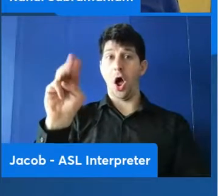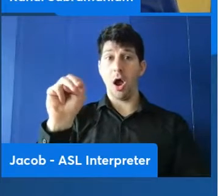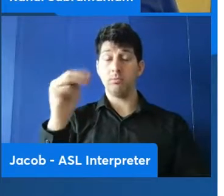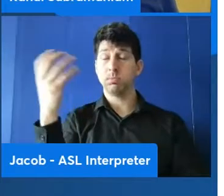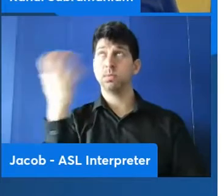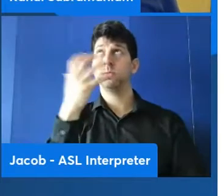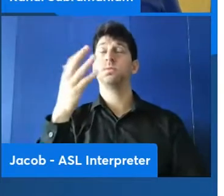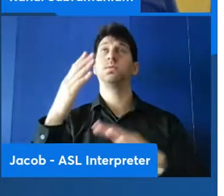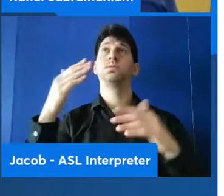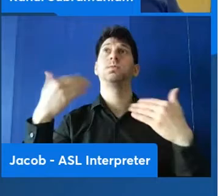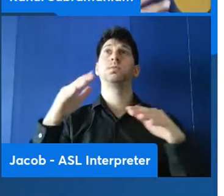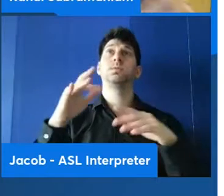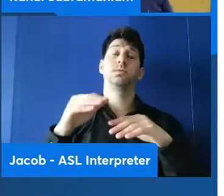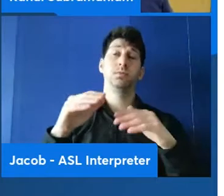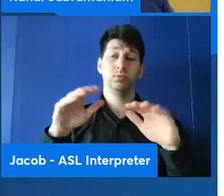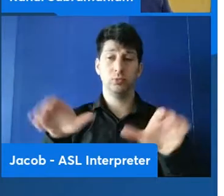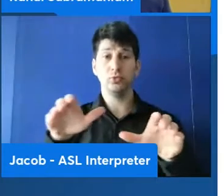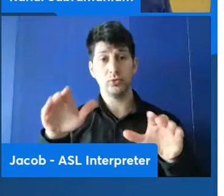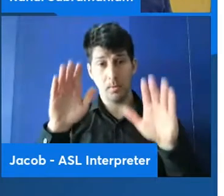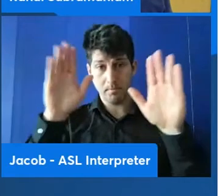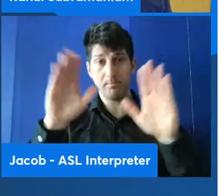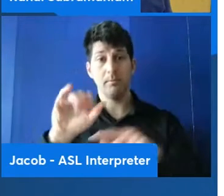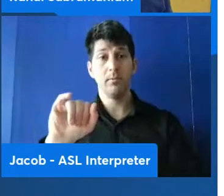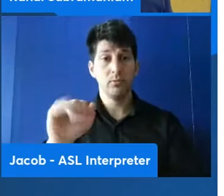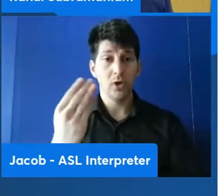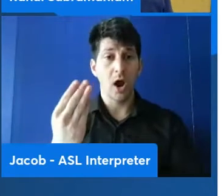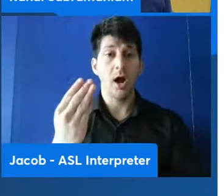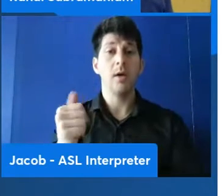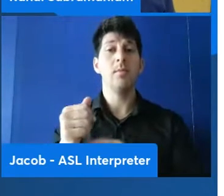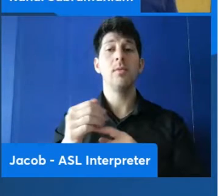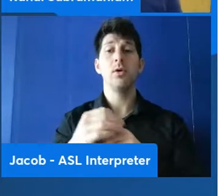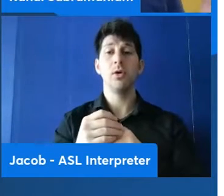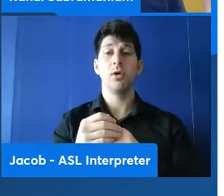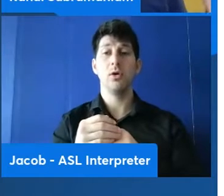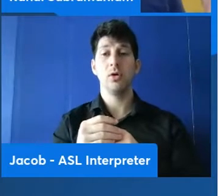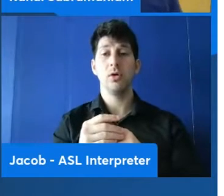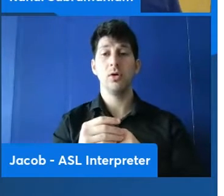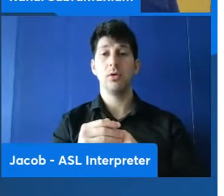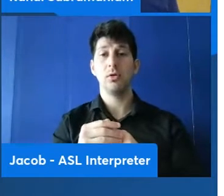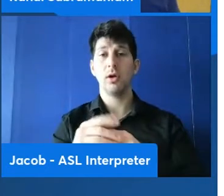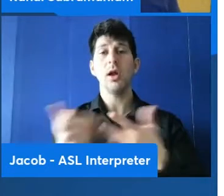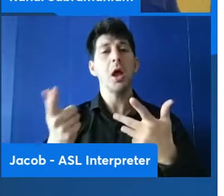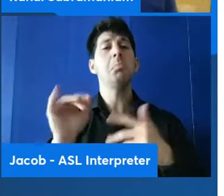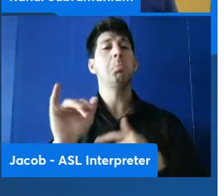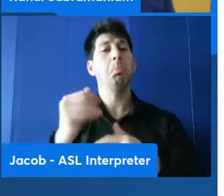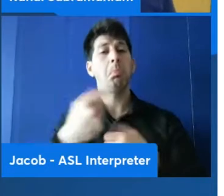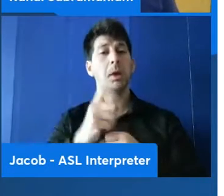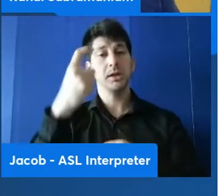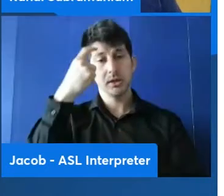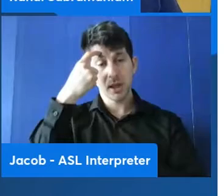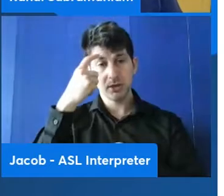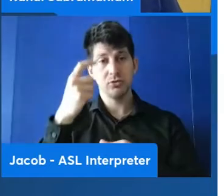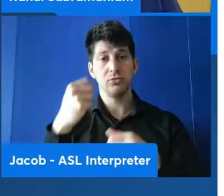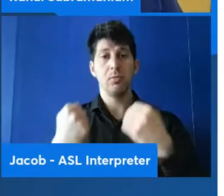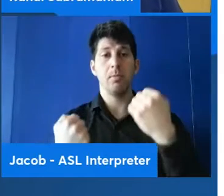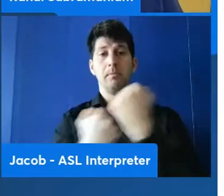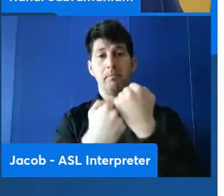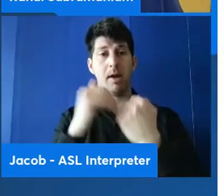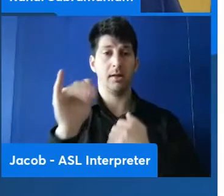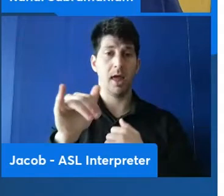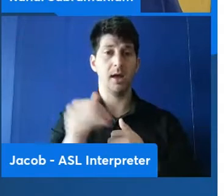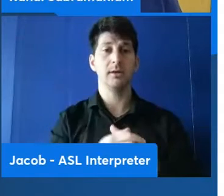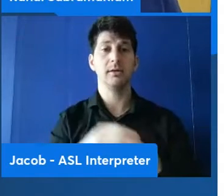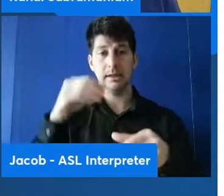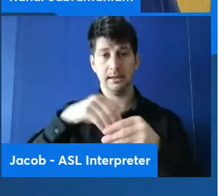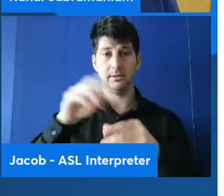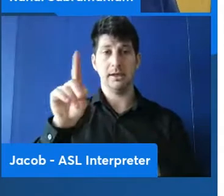much better than any of the x86 architectures that it just makes sense to pack in as many of those as possible in your data